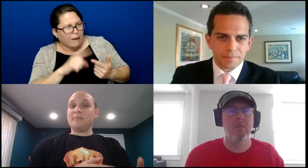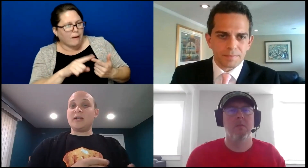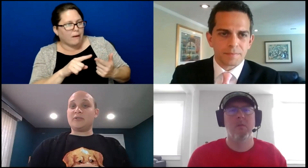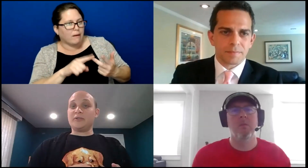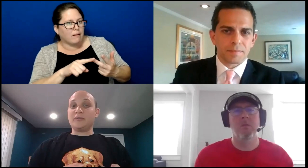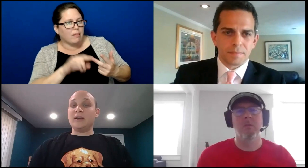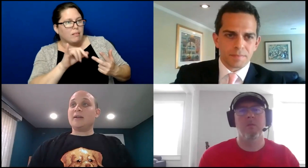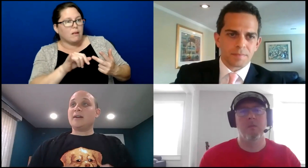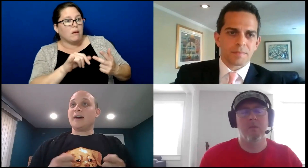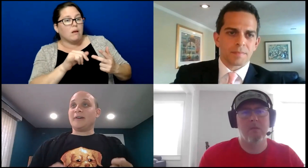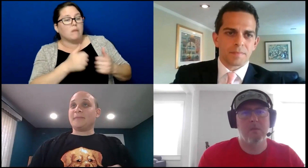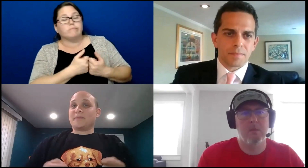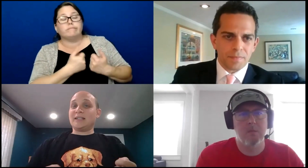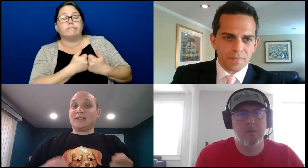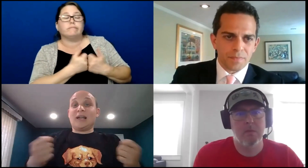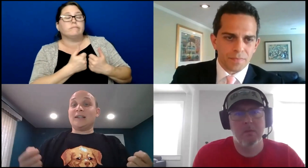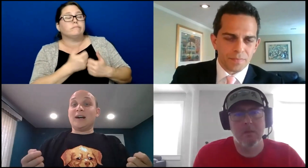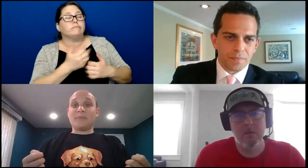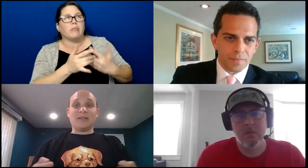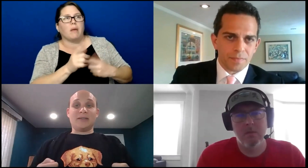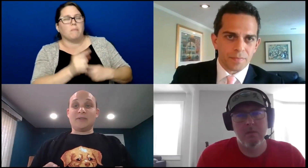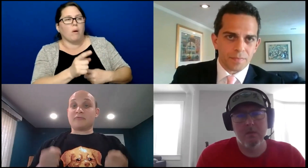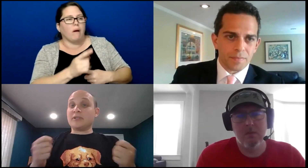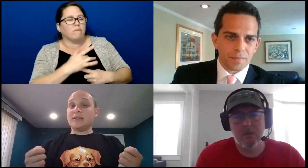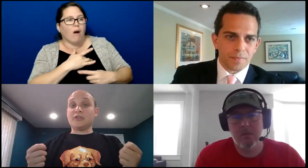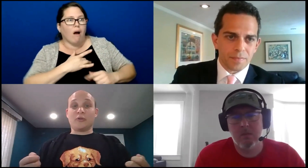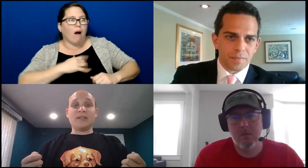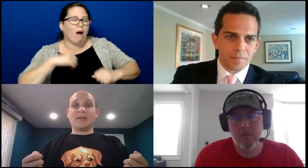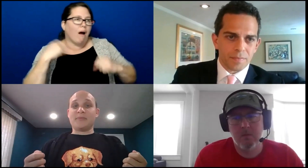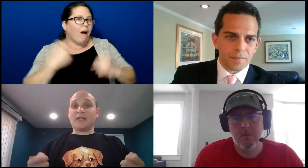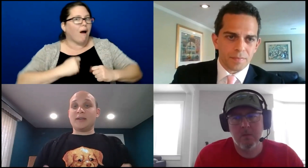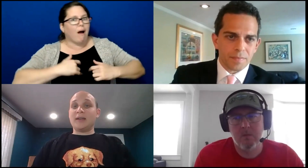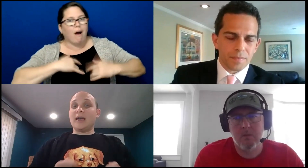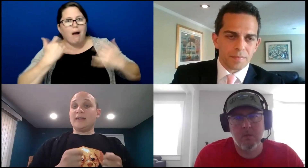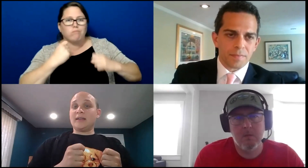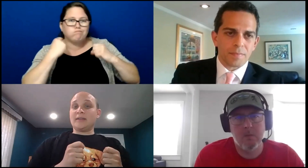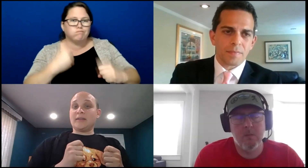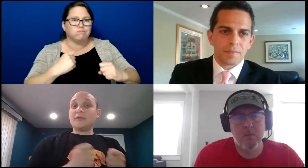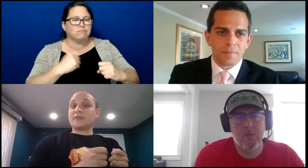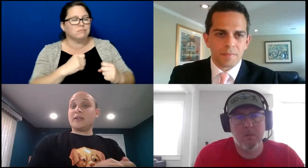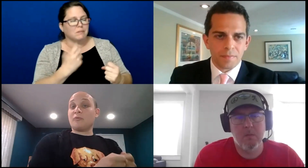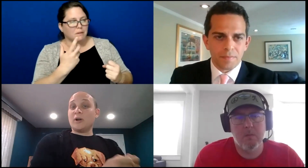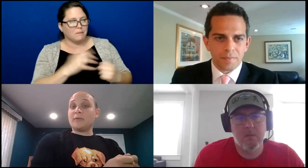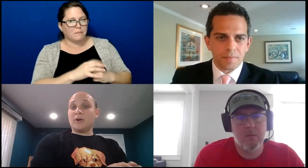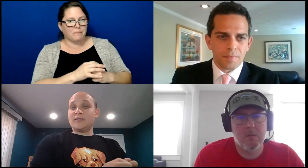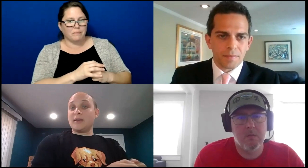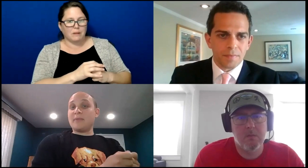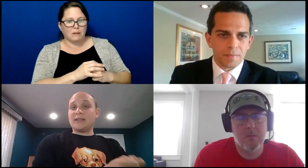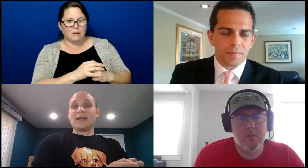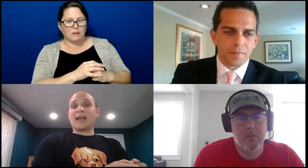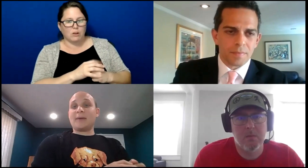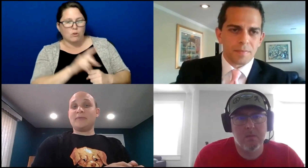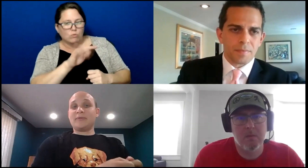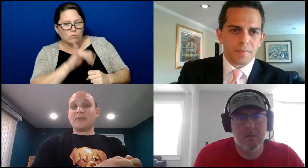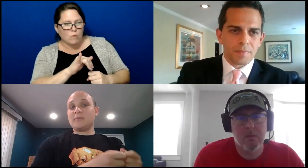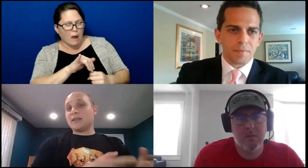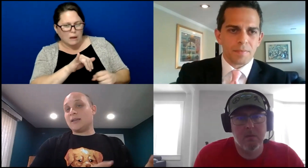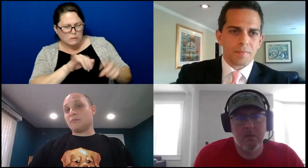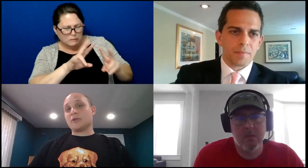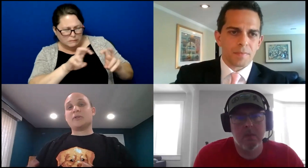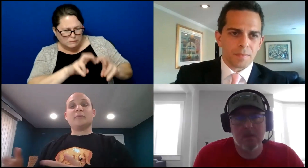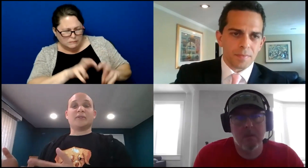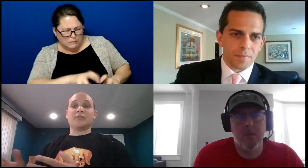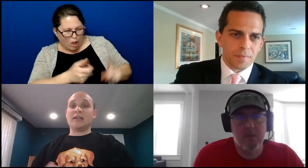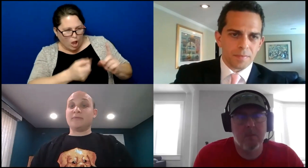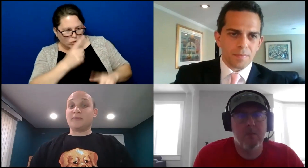that really made you kind of light up and really enjoy something? And understand what it was that made that happen for them, and